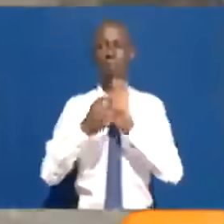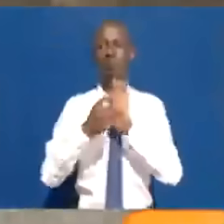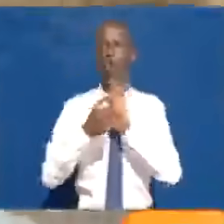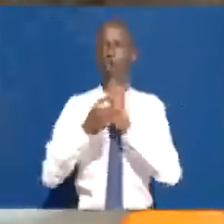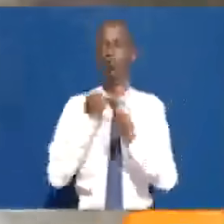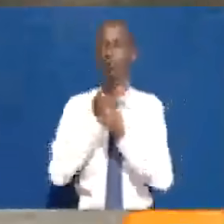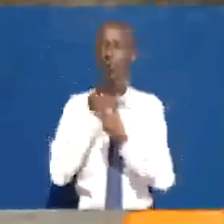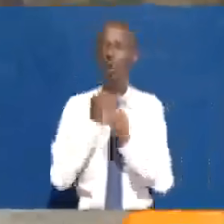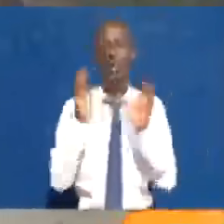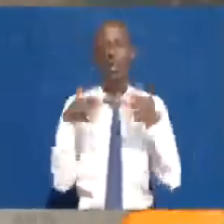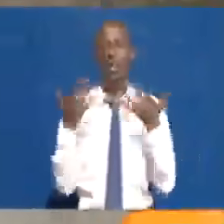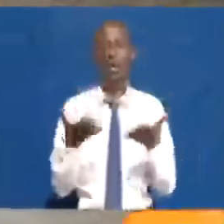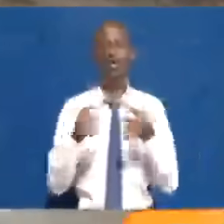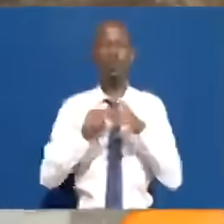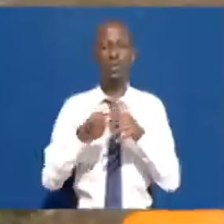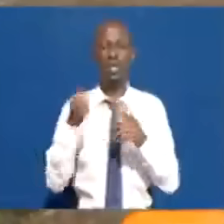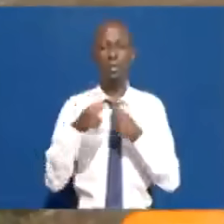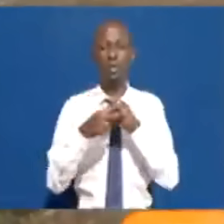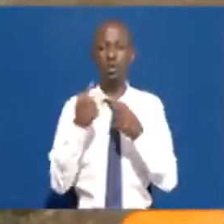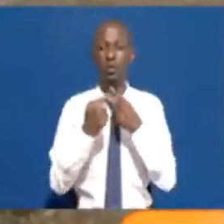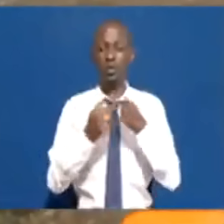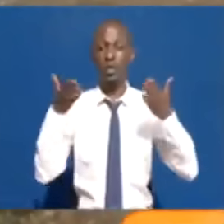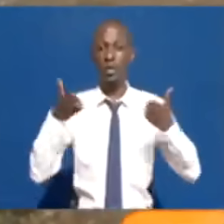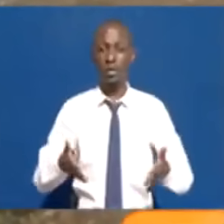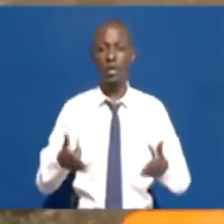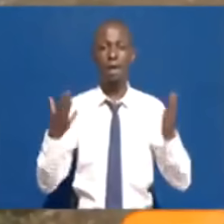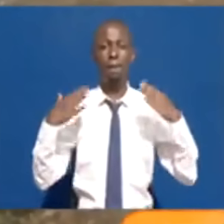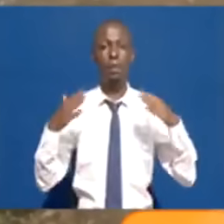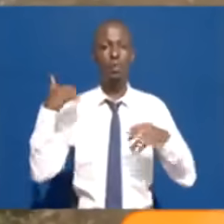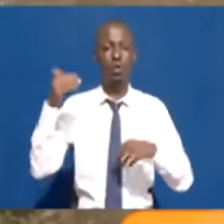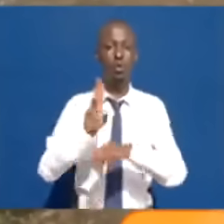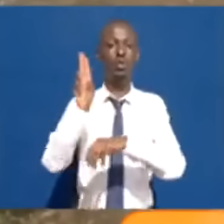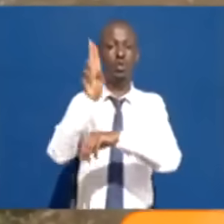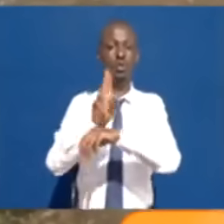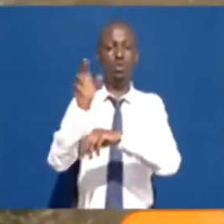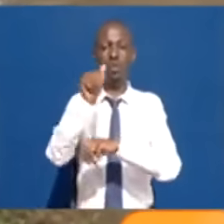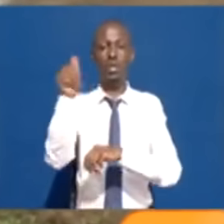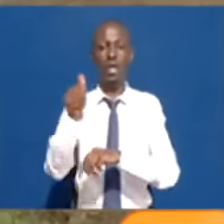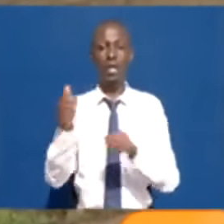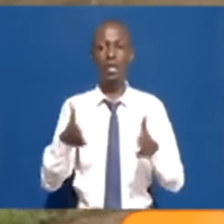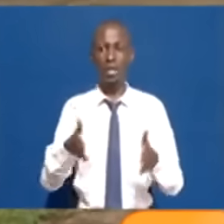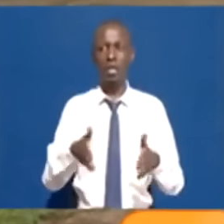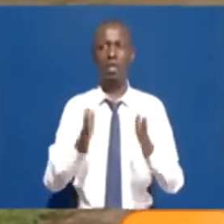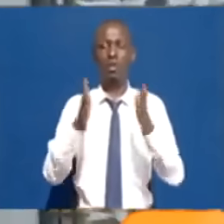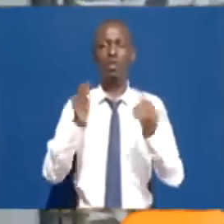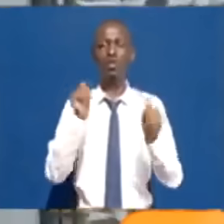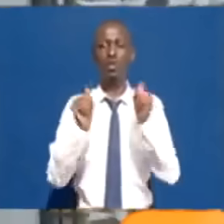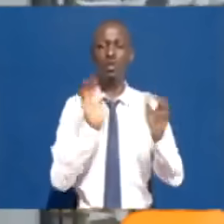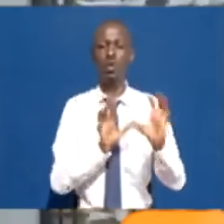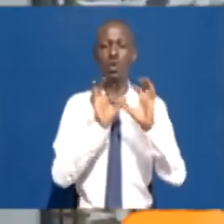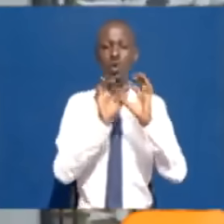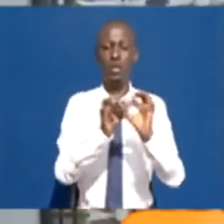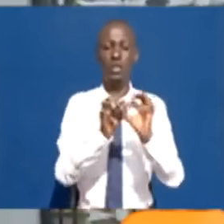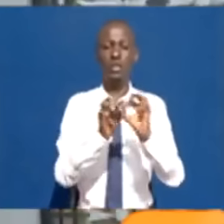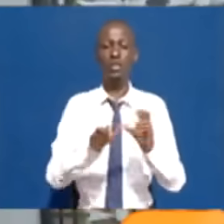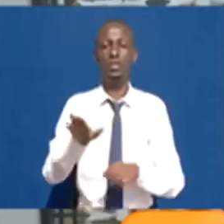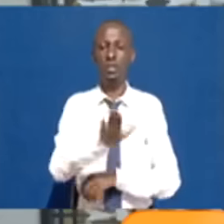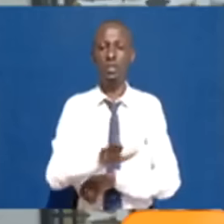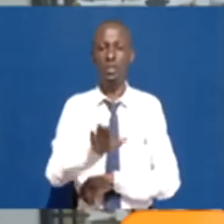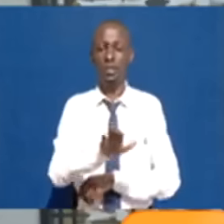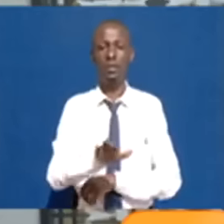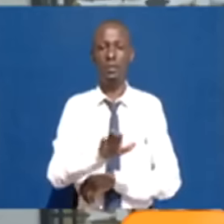it since July this year. Residents often use the alternative that is a link through St. Veronica